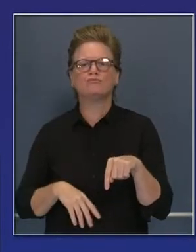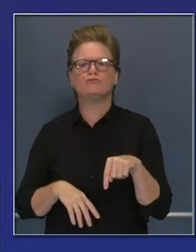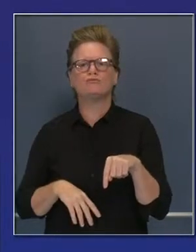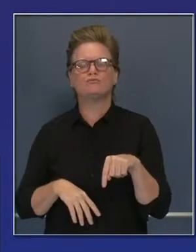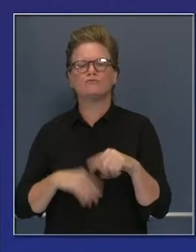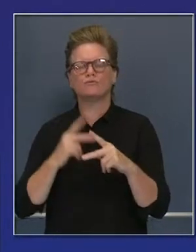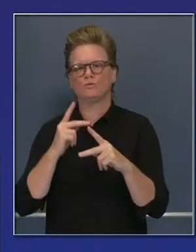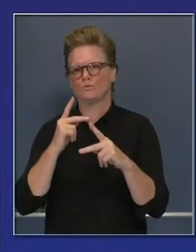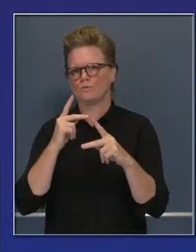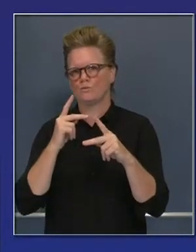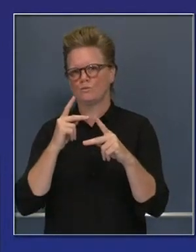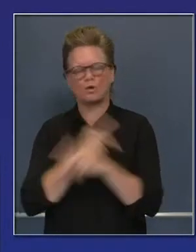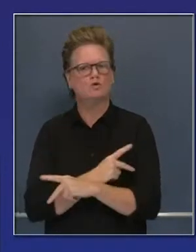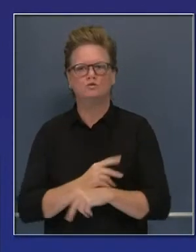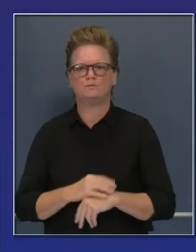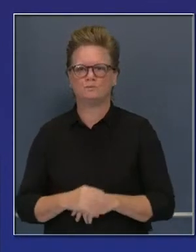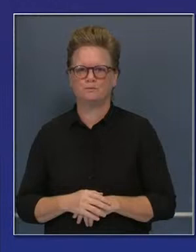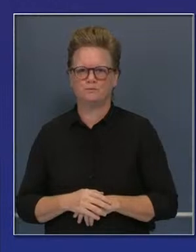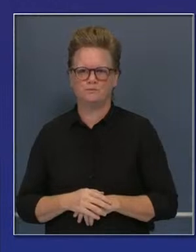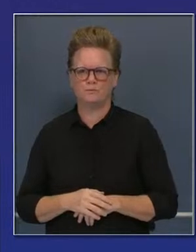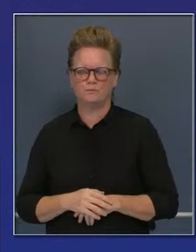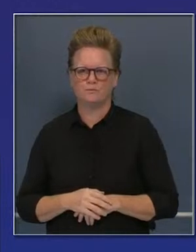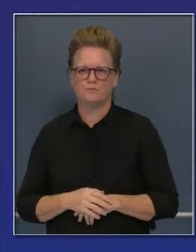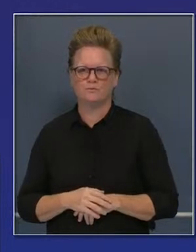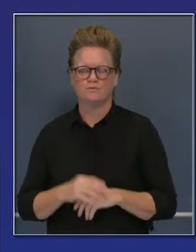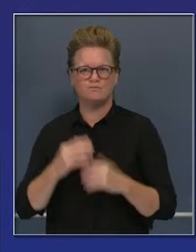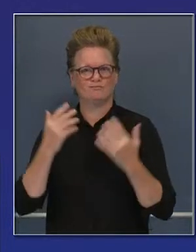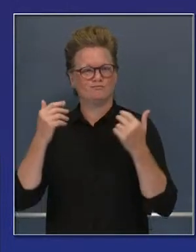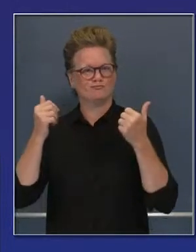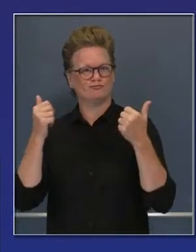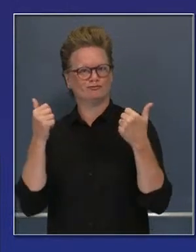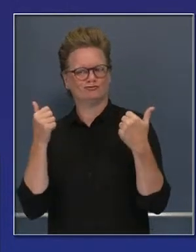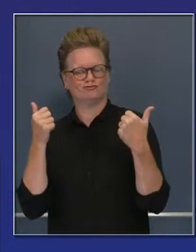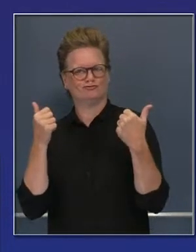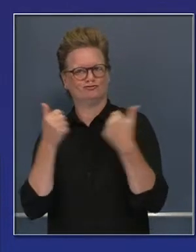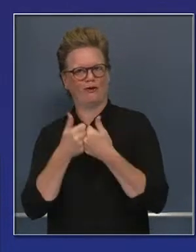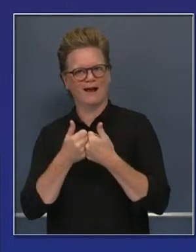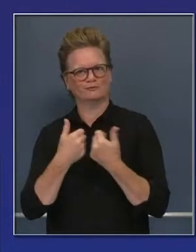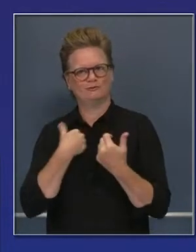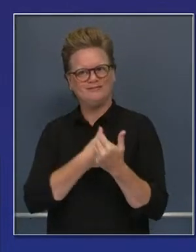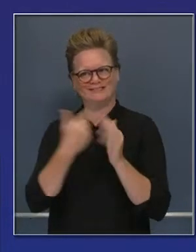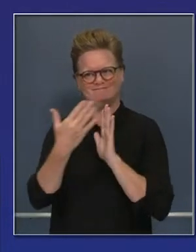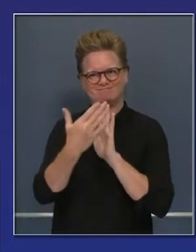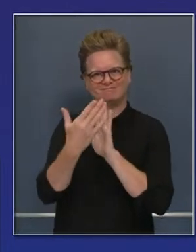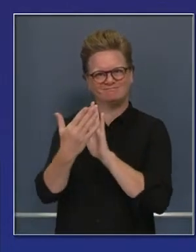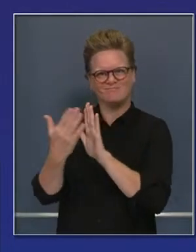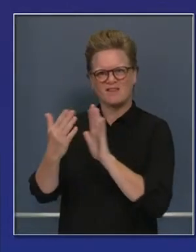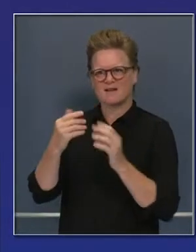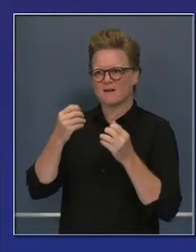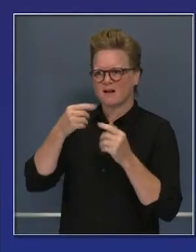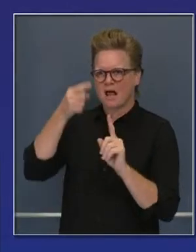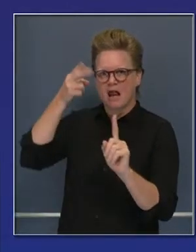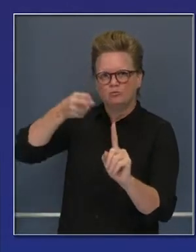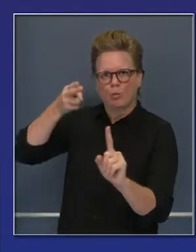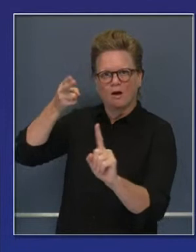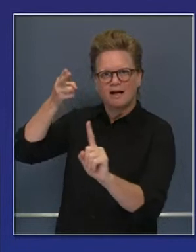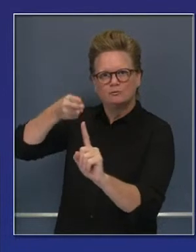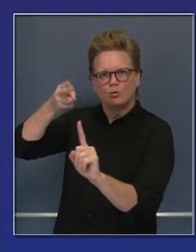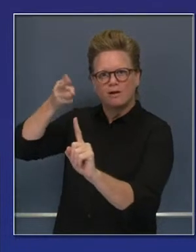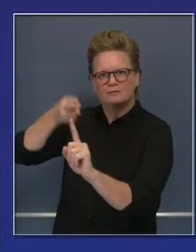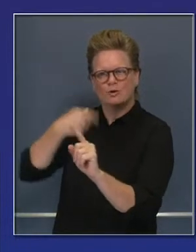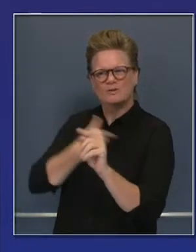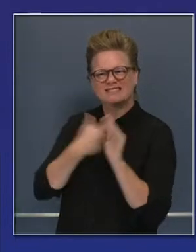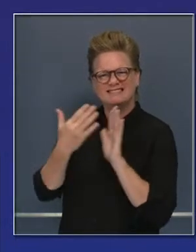again, this a very challenging time in our state's history. Obviously, these weather